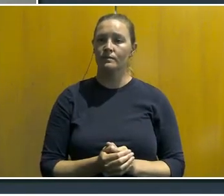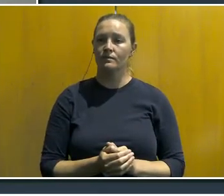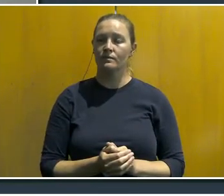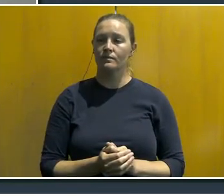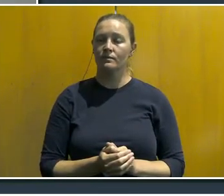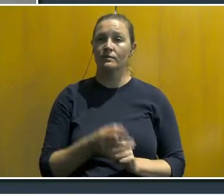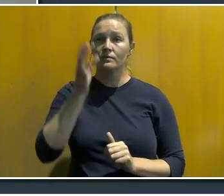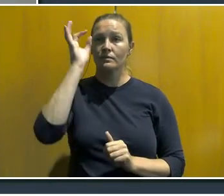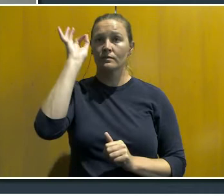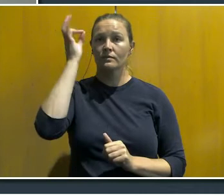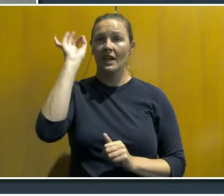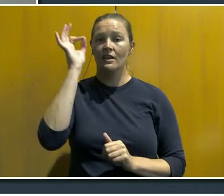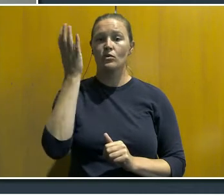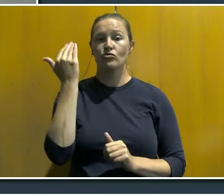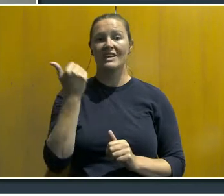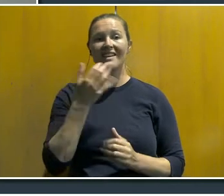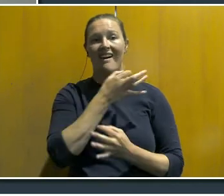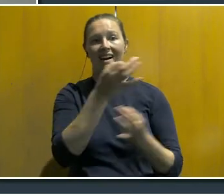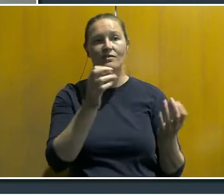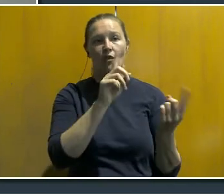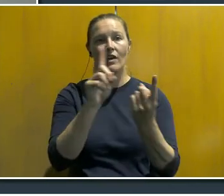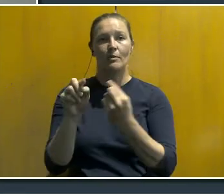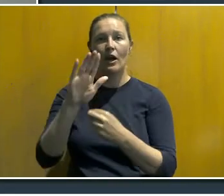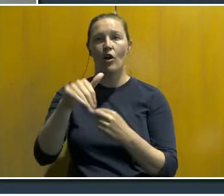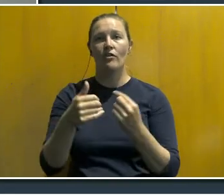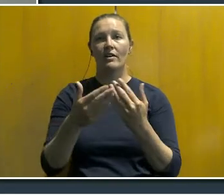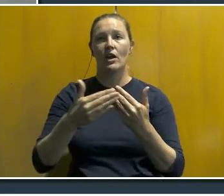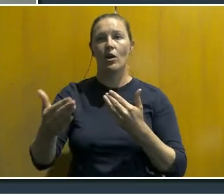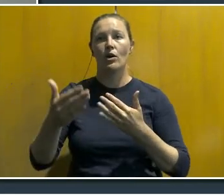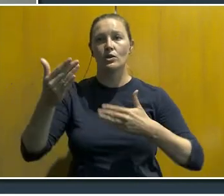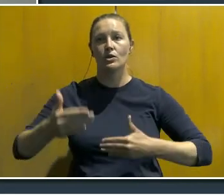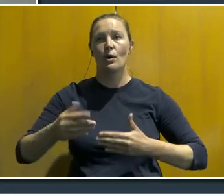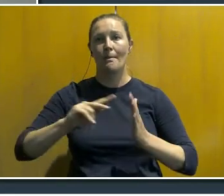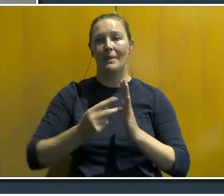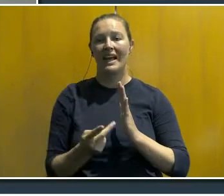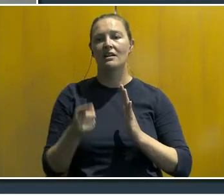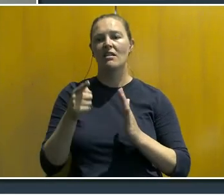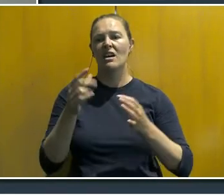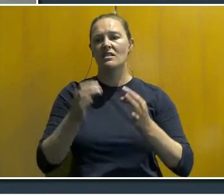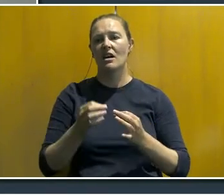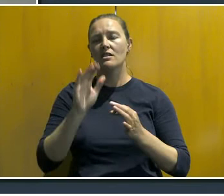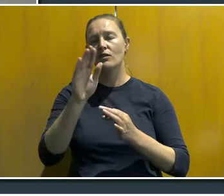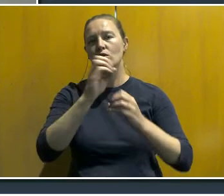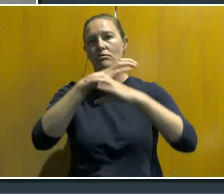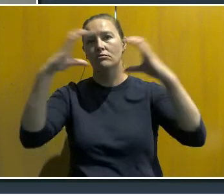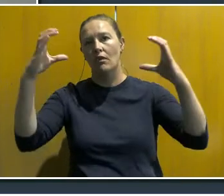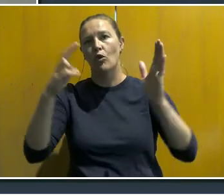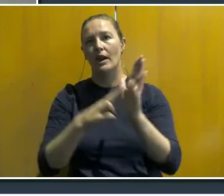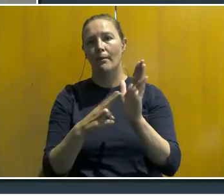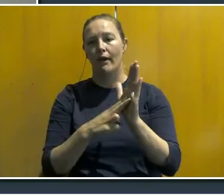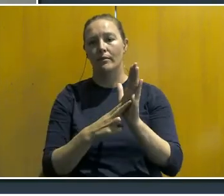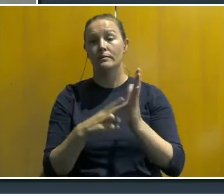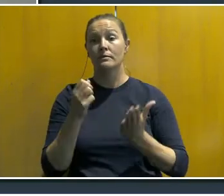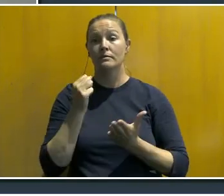council has recently gone out for feedback on the LTP, which determines the vision for Napier's future. A budget that sets